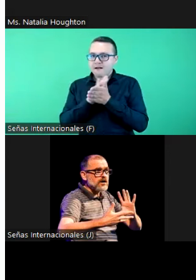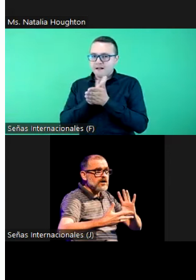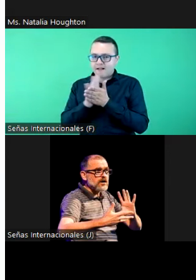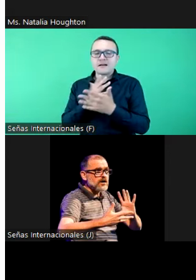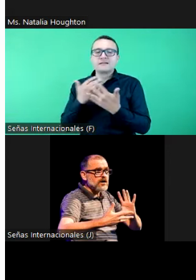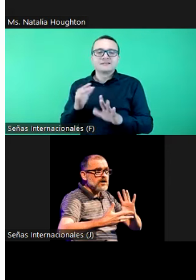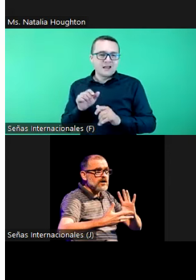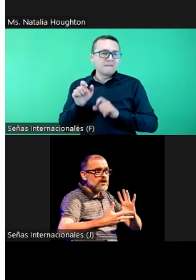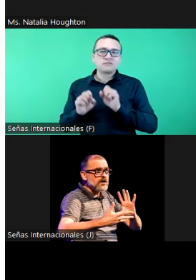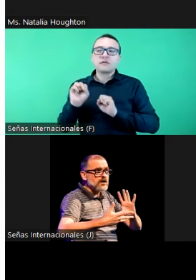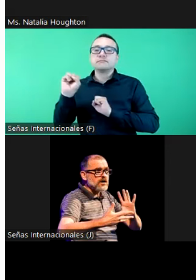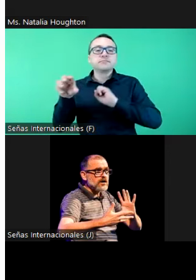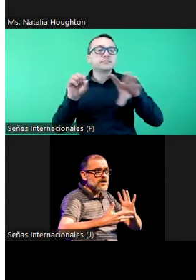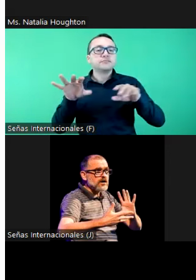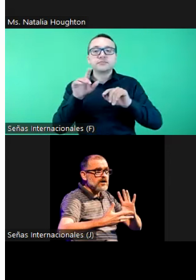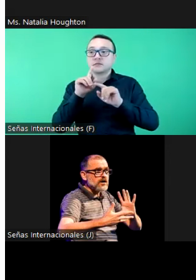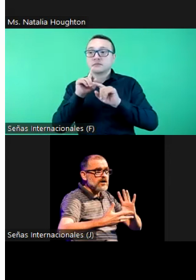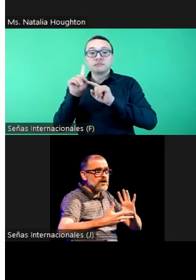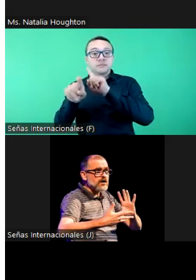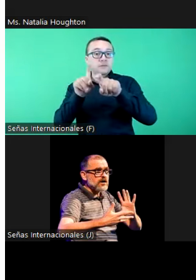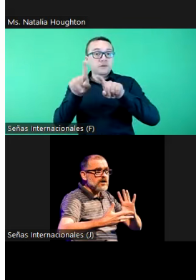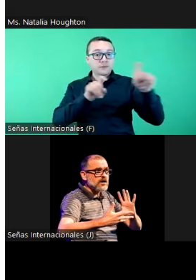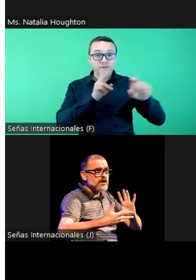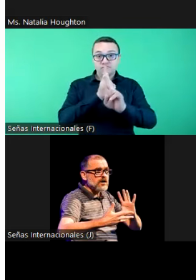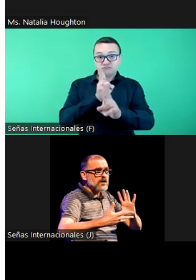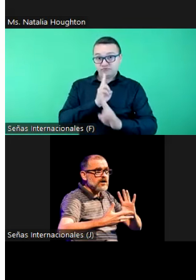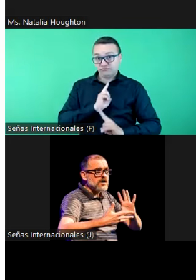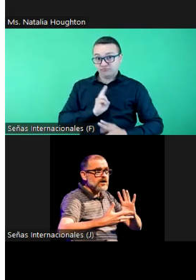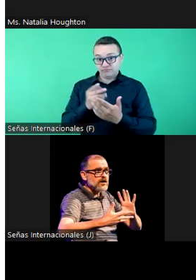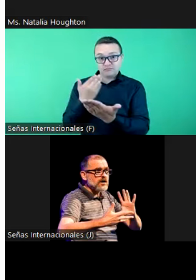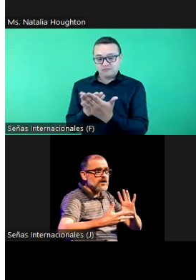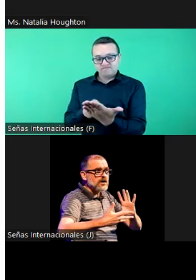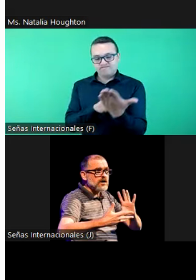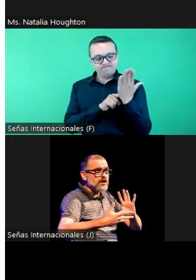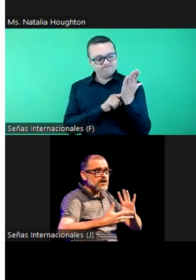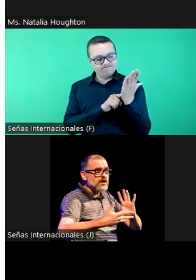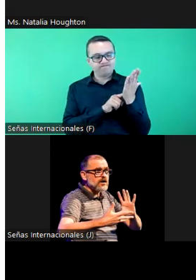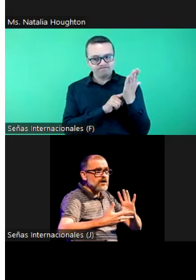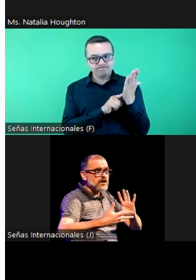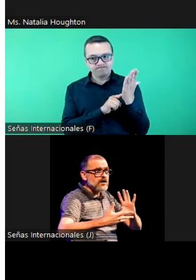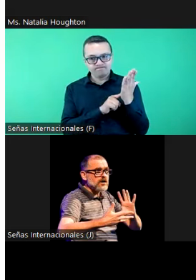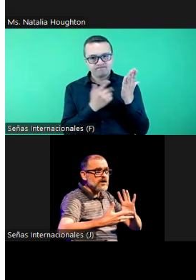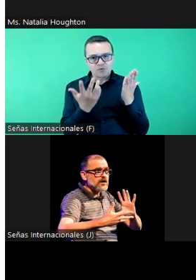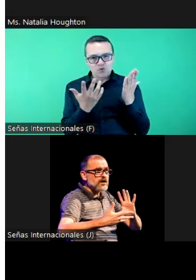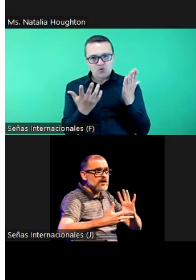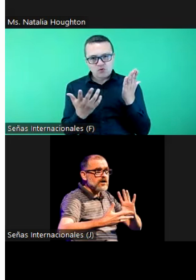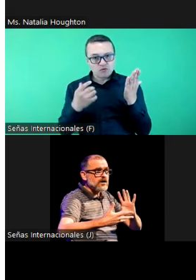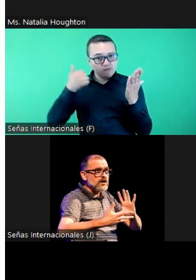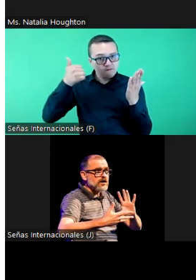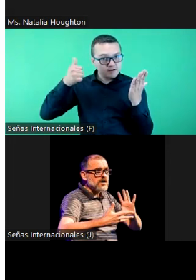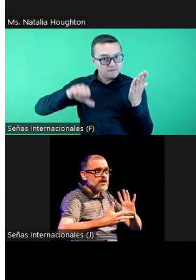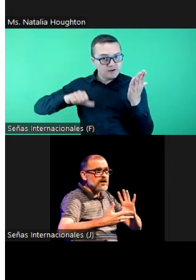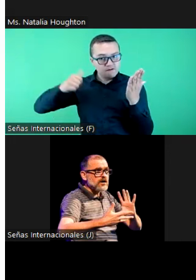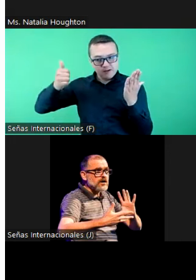in the relationship to the polls, but also the information